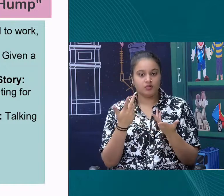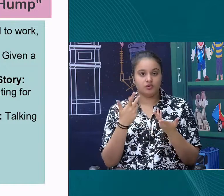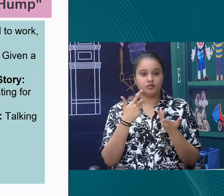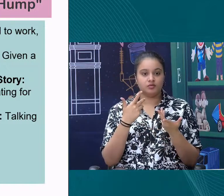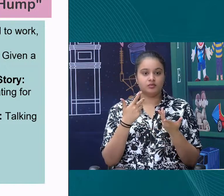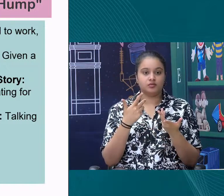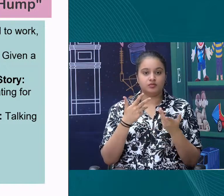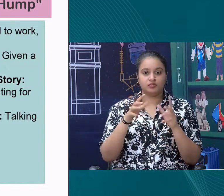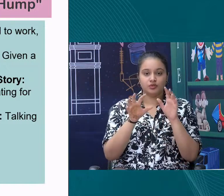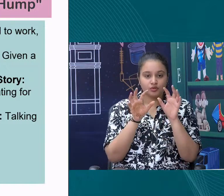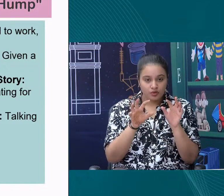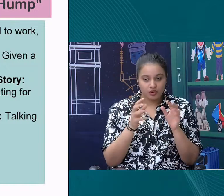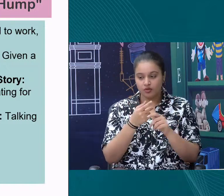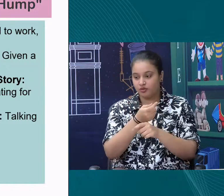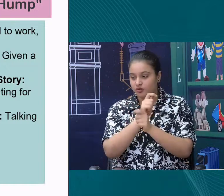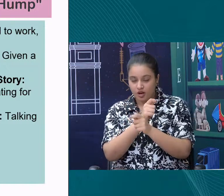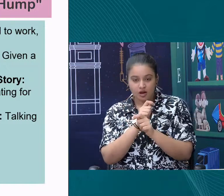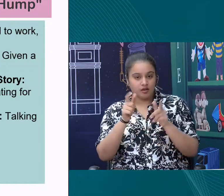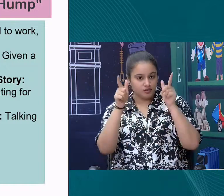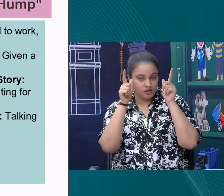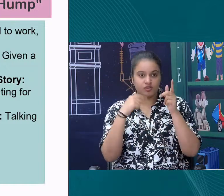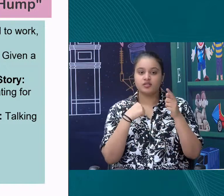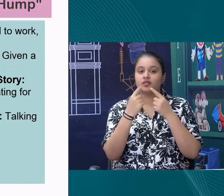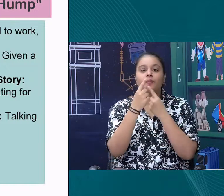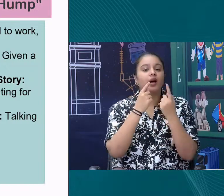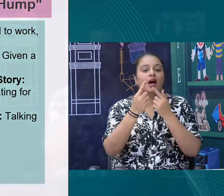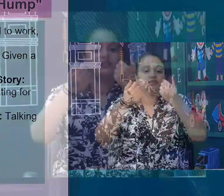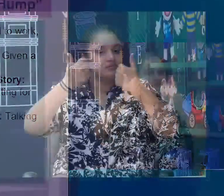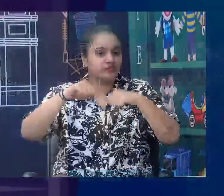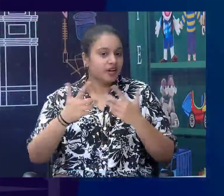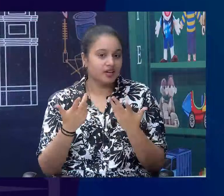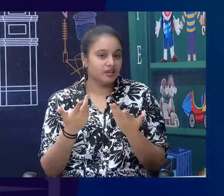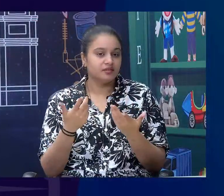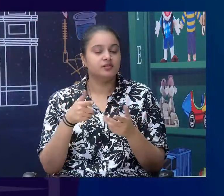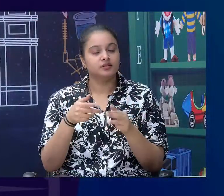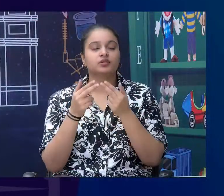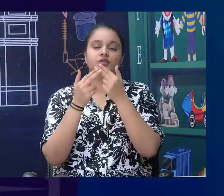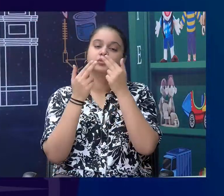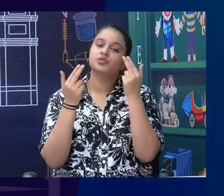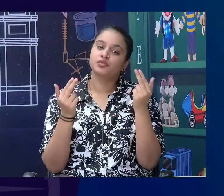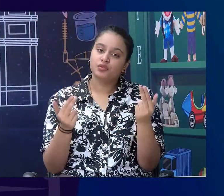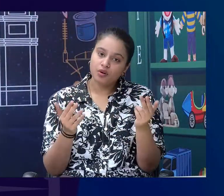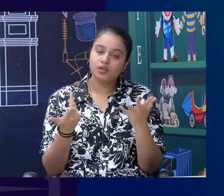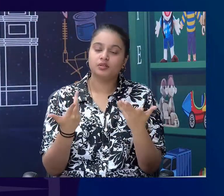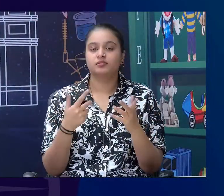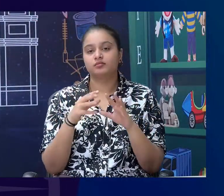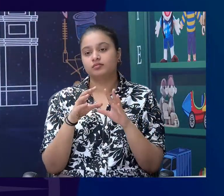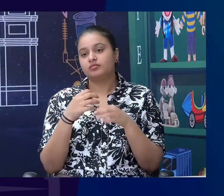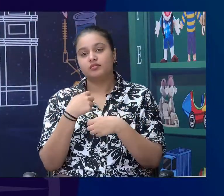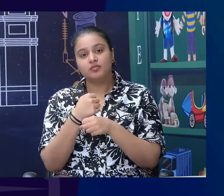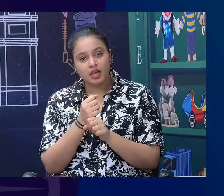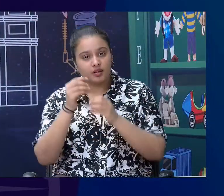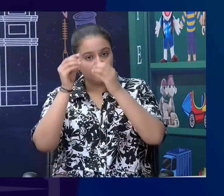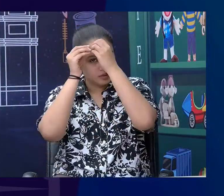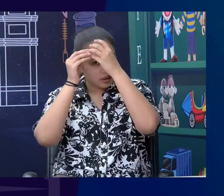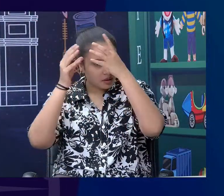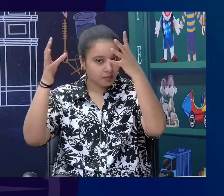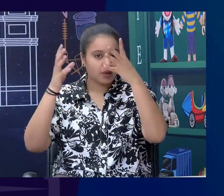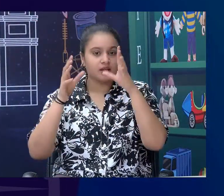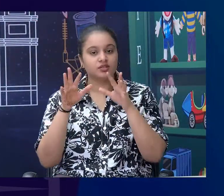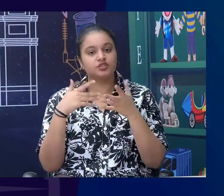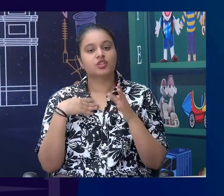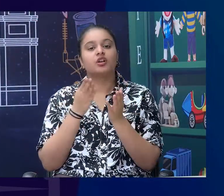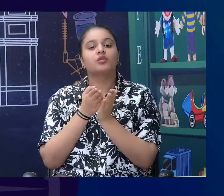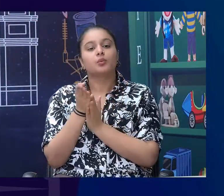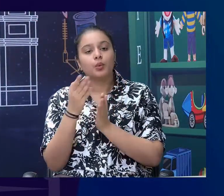talking dog, a talking ox. That's also not like factually correct, but it's a story. It's to develop imagination. It's